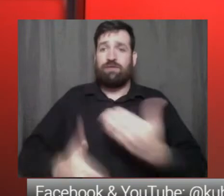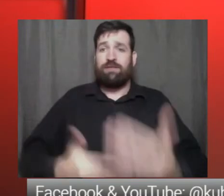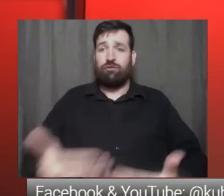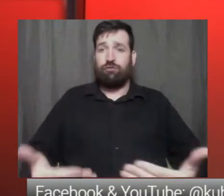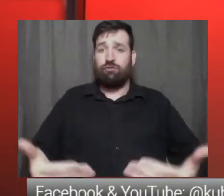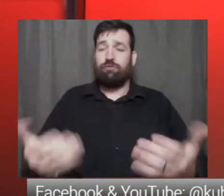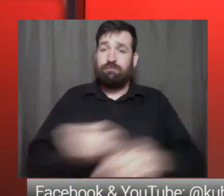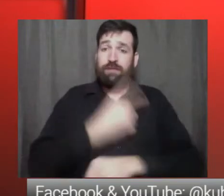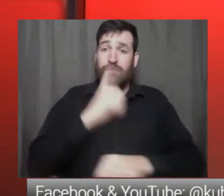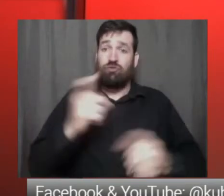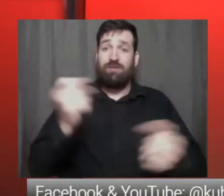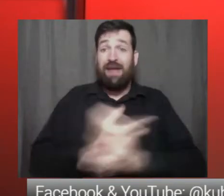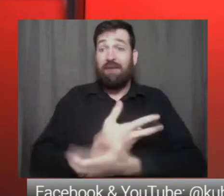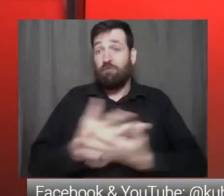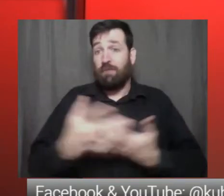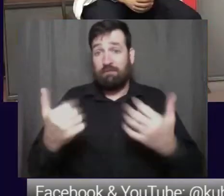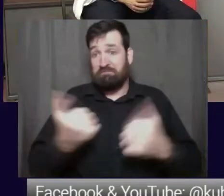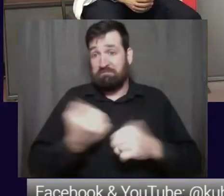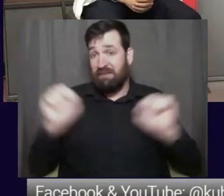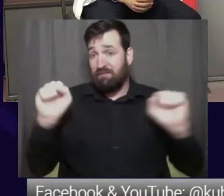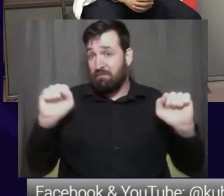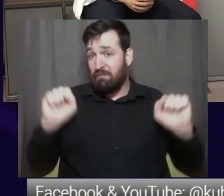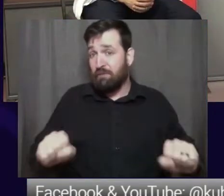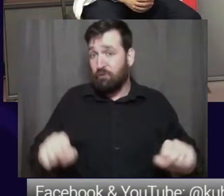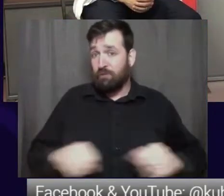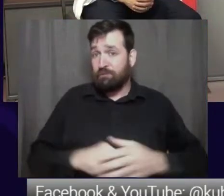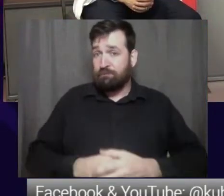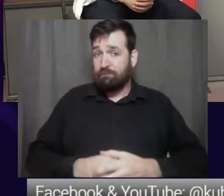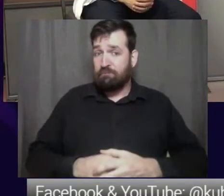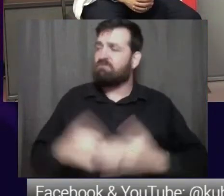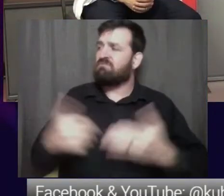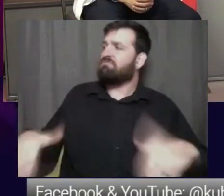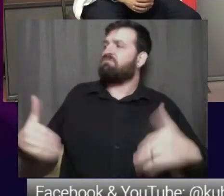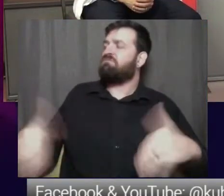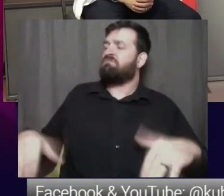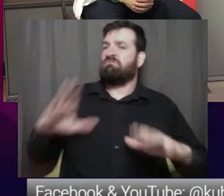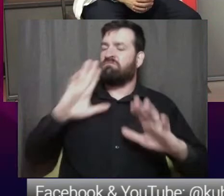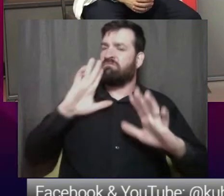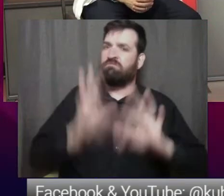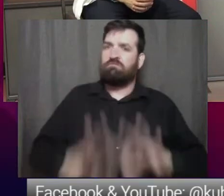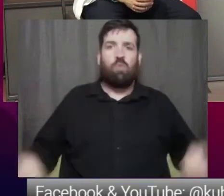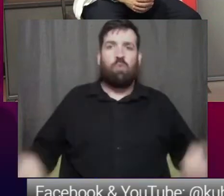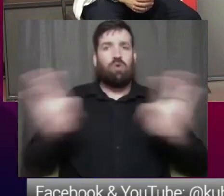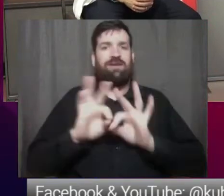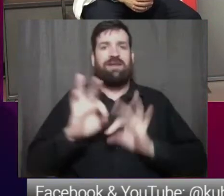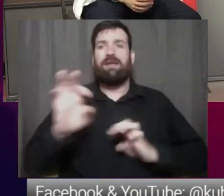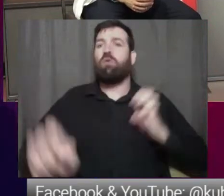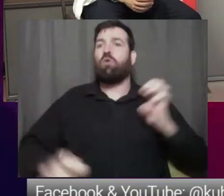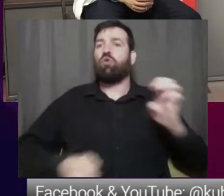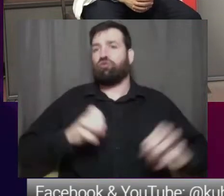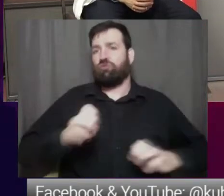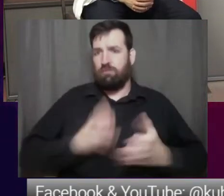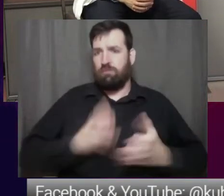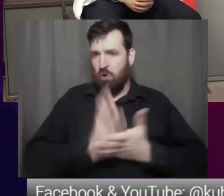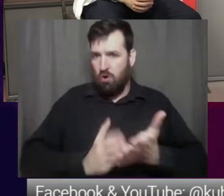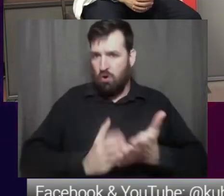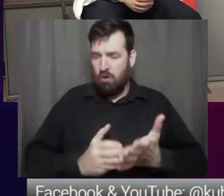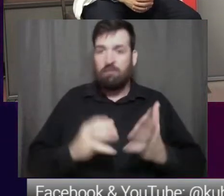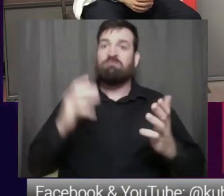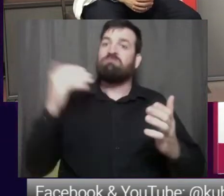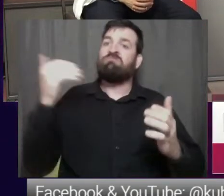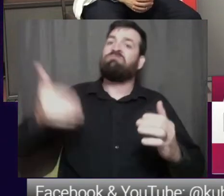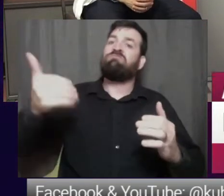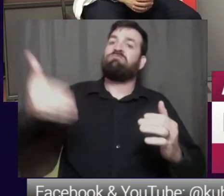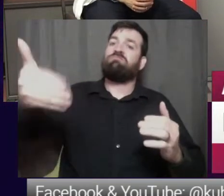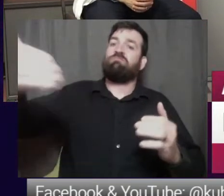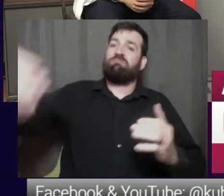done as safe as possible. It's so important, the emotional aspect of this, and what we consistently hear from patients who have such a